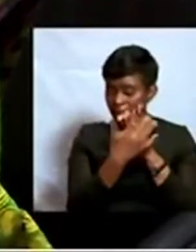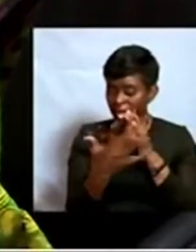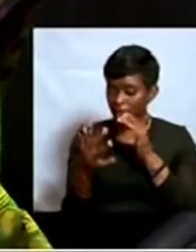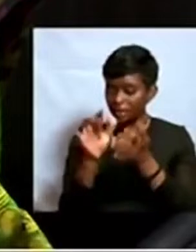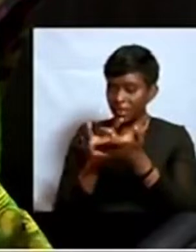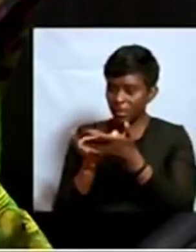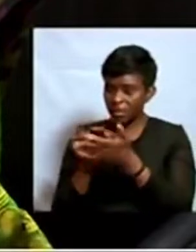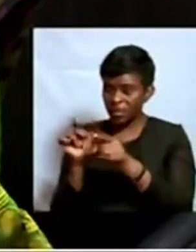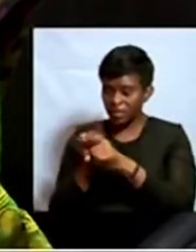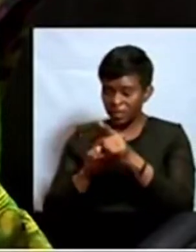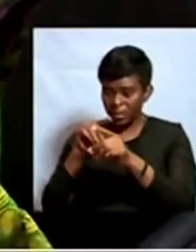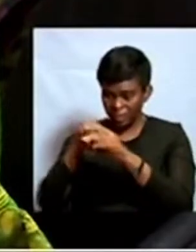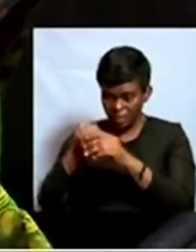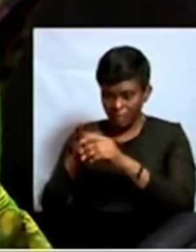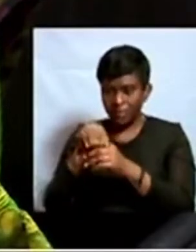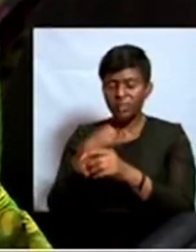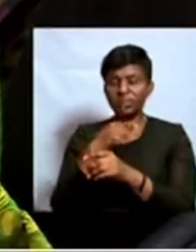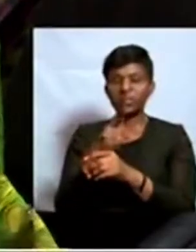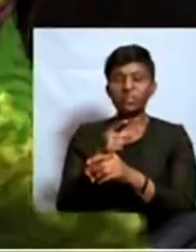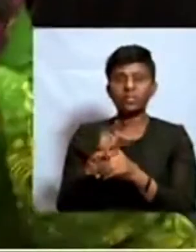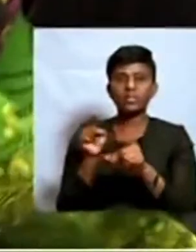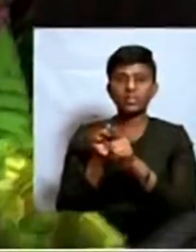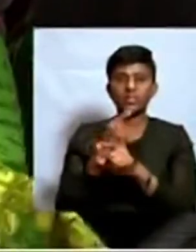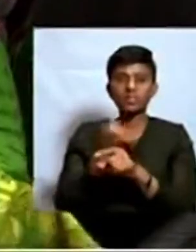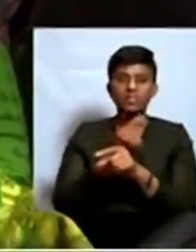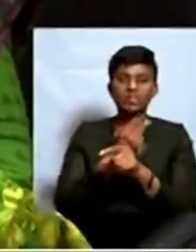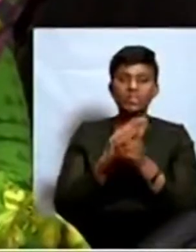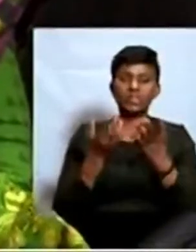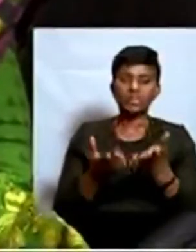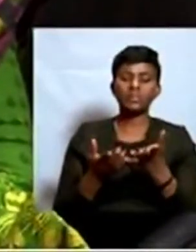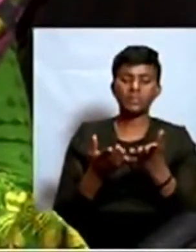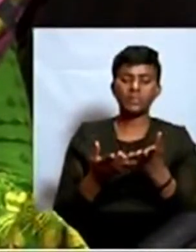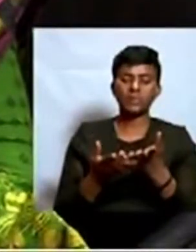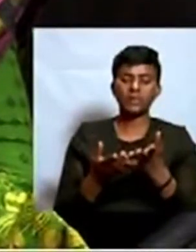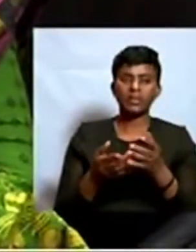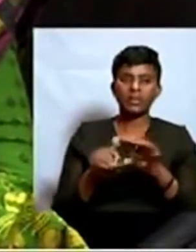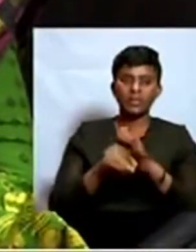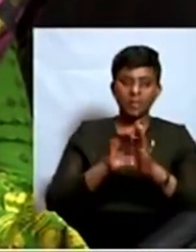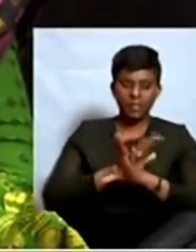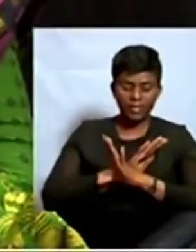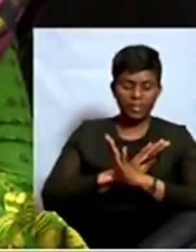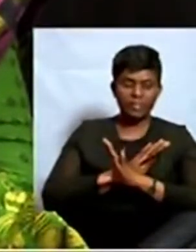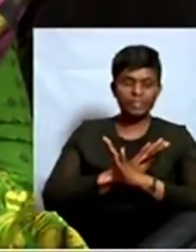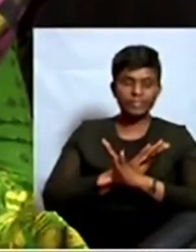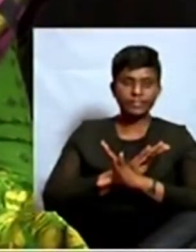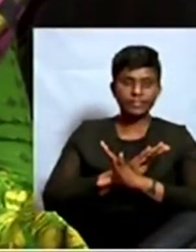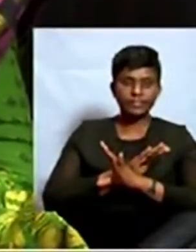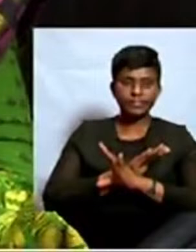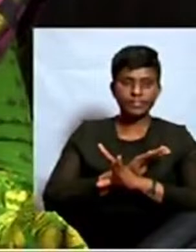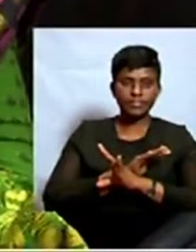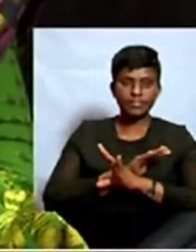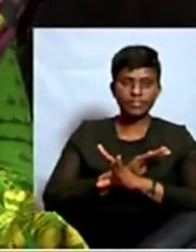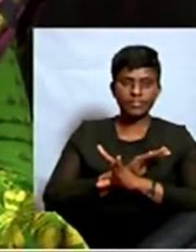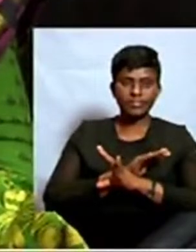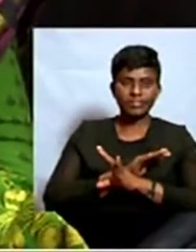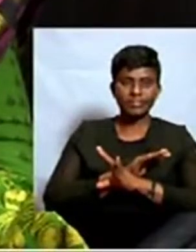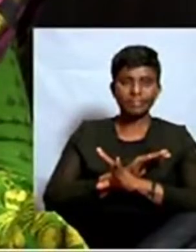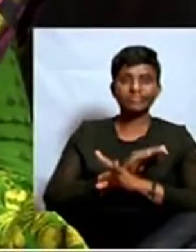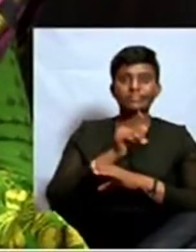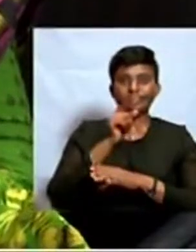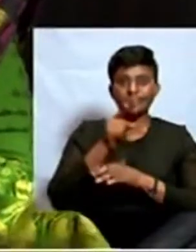chemical content in it. And only here in Zambia, you come